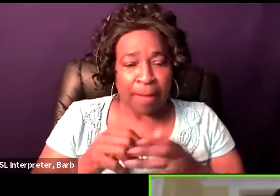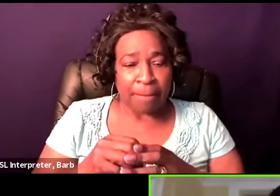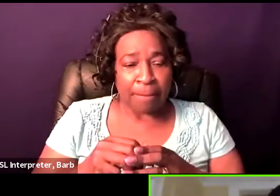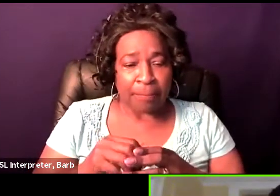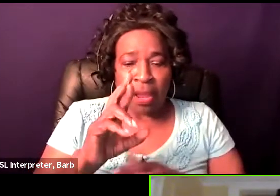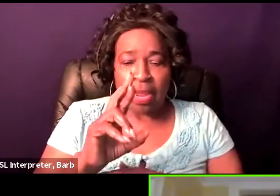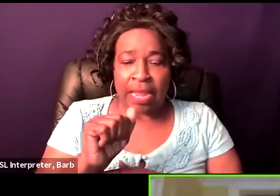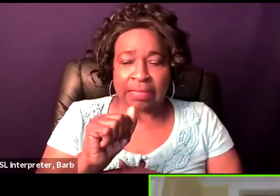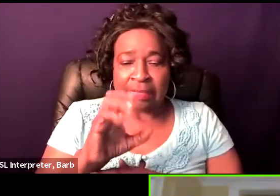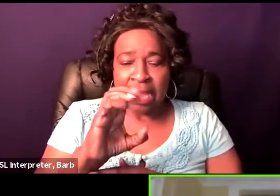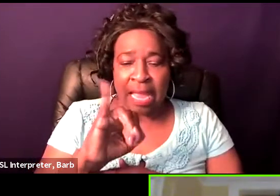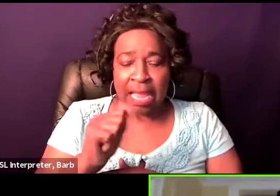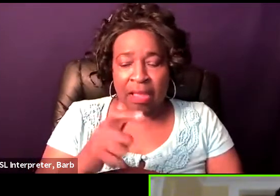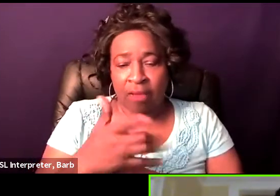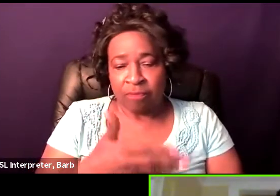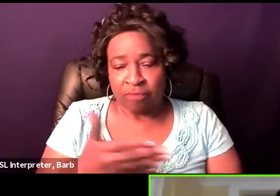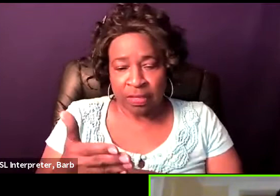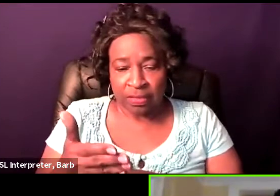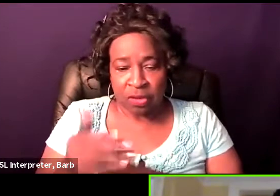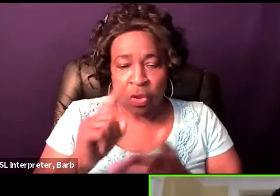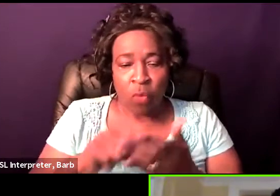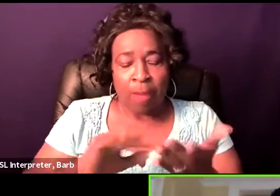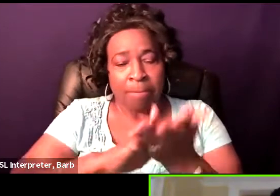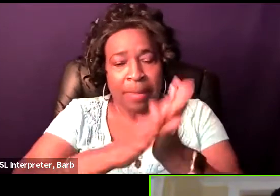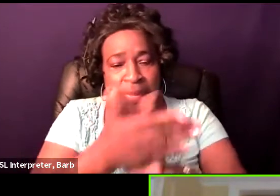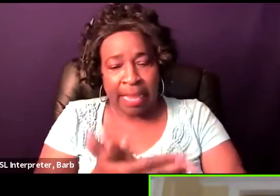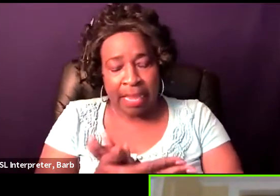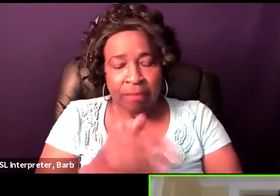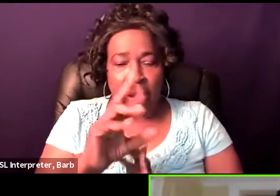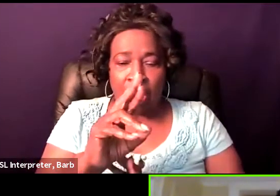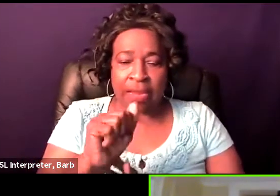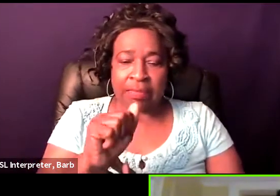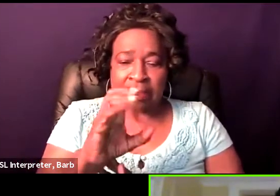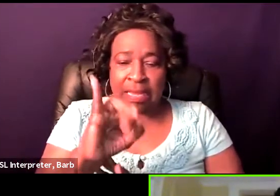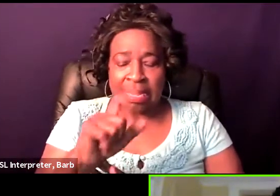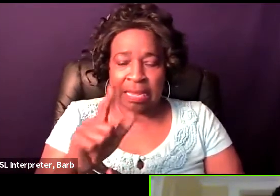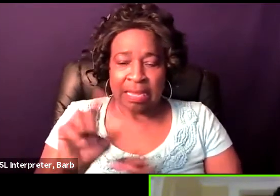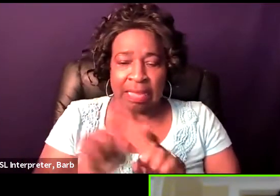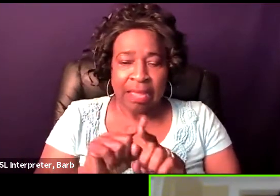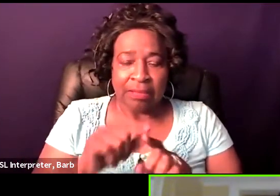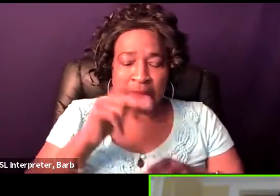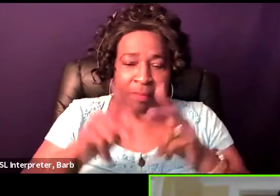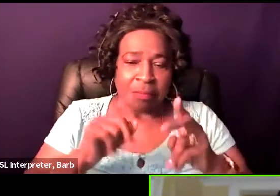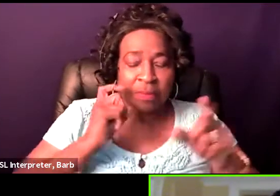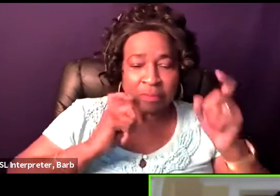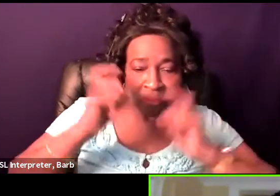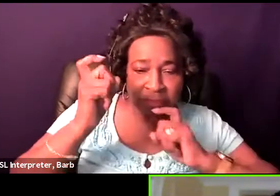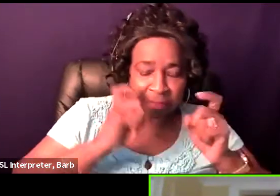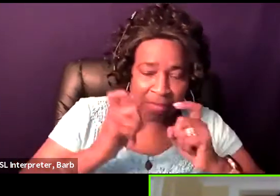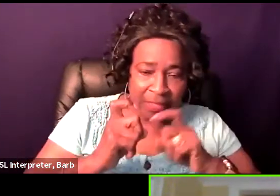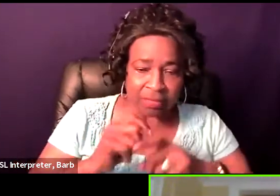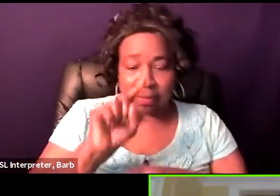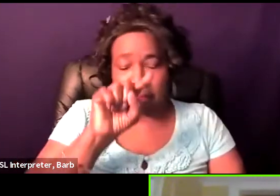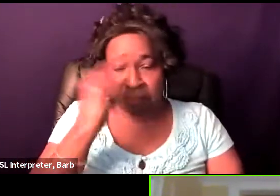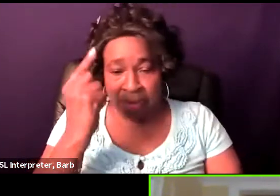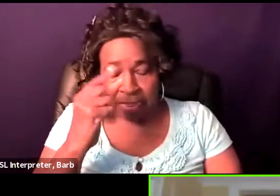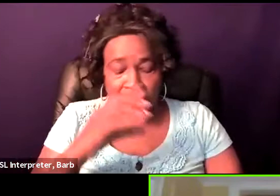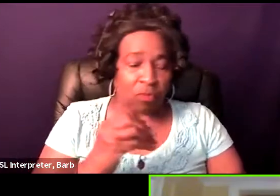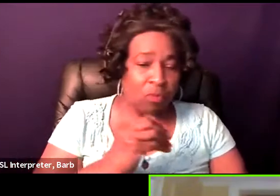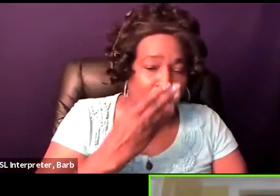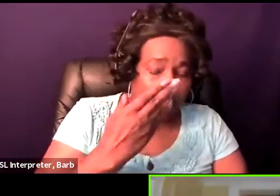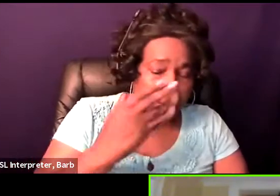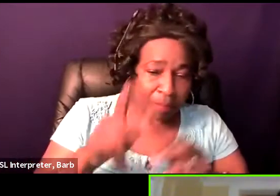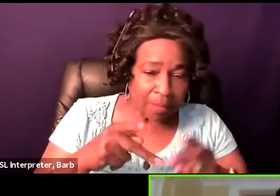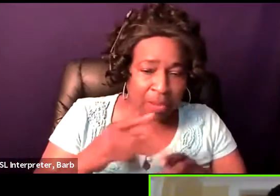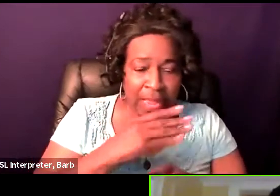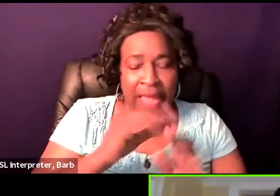racial features, or quote unquote, what became racial features, but like the features of Black or racialized peoples and white peoples, and